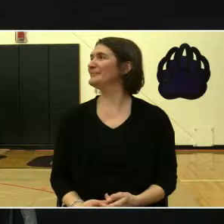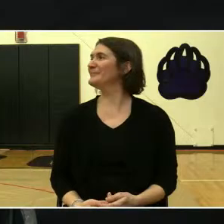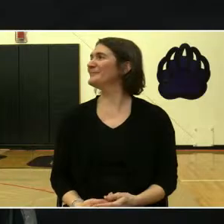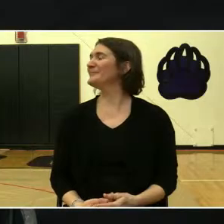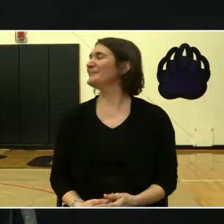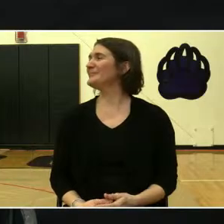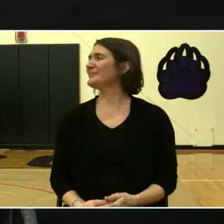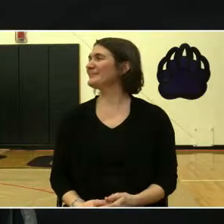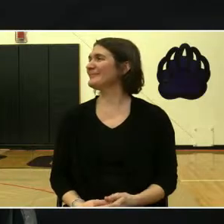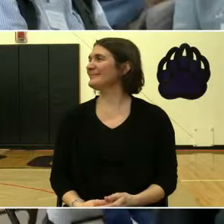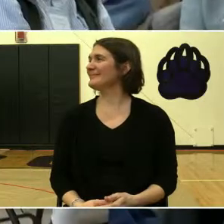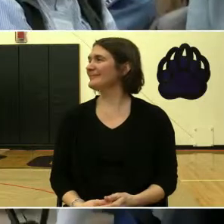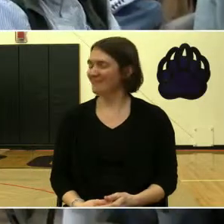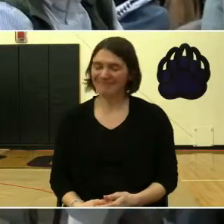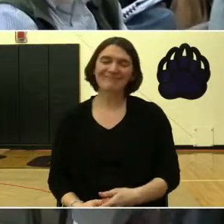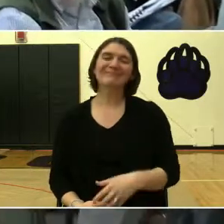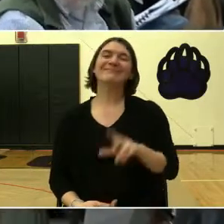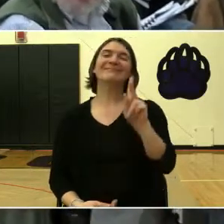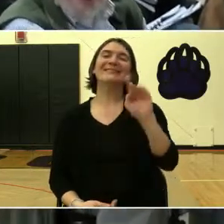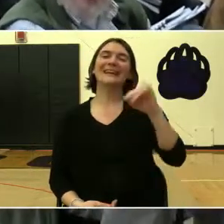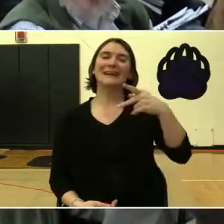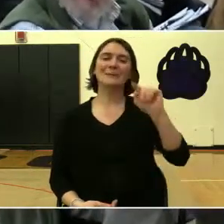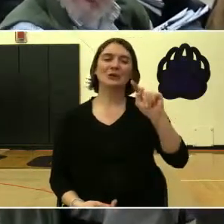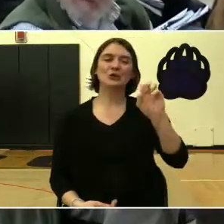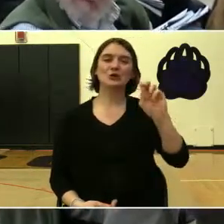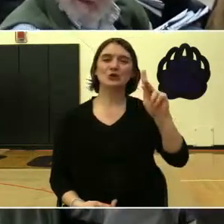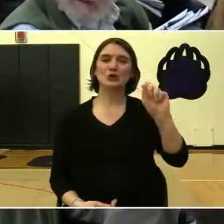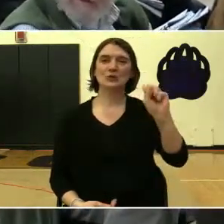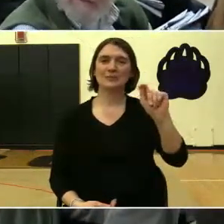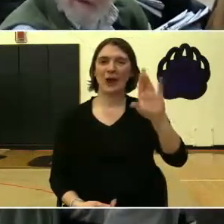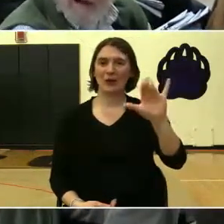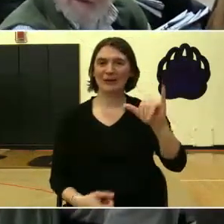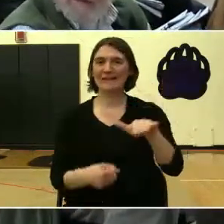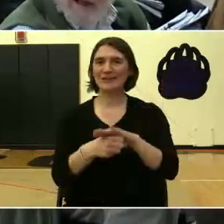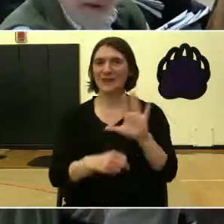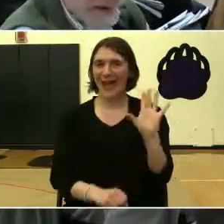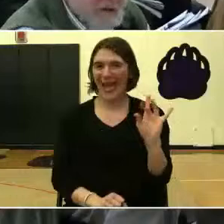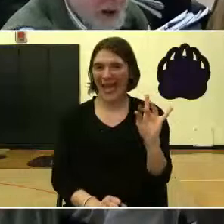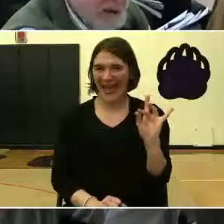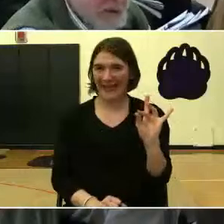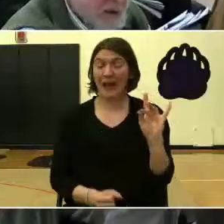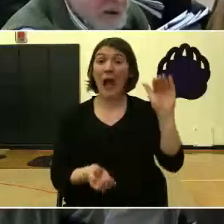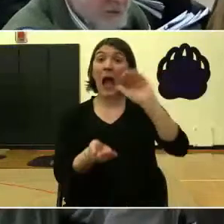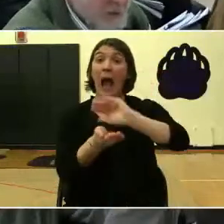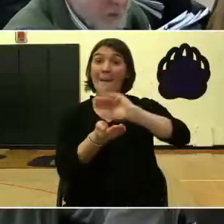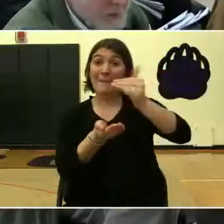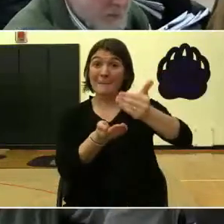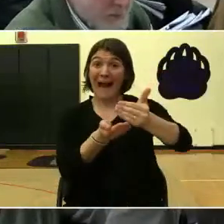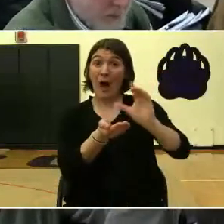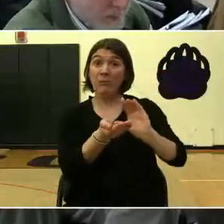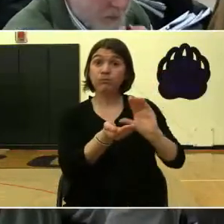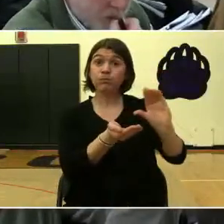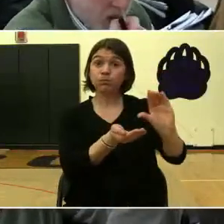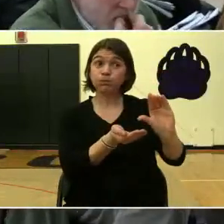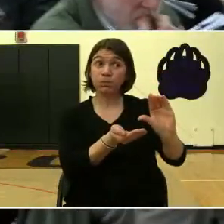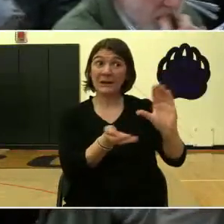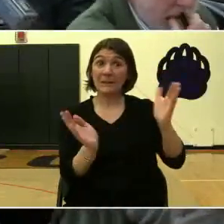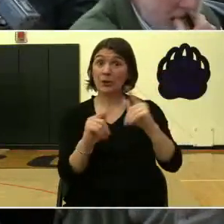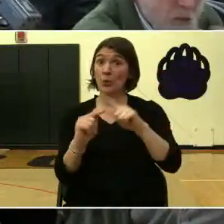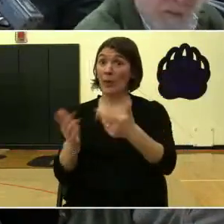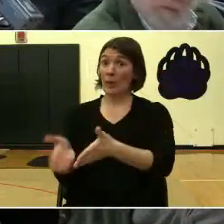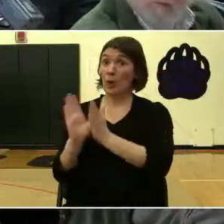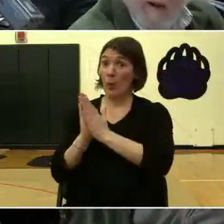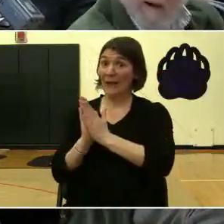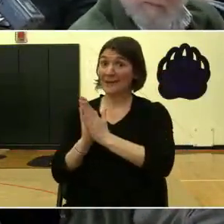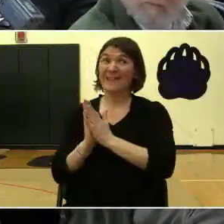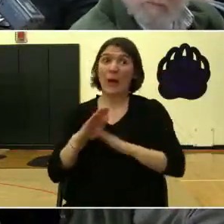tubry Kon tuxbury District 8 I just wanted to say that the amount we allocated that what they requested